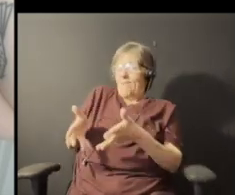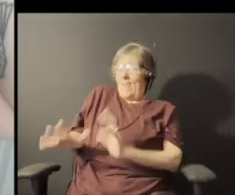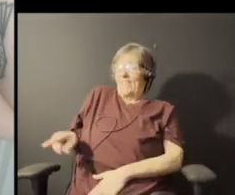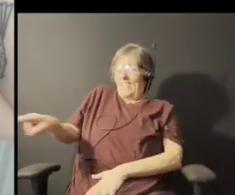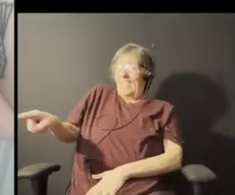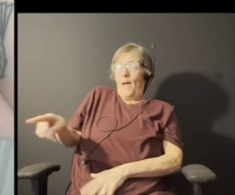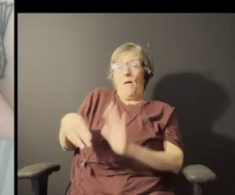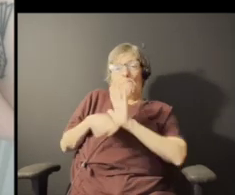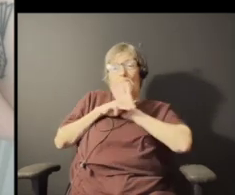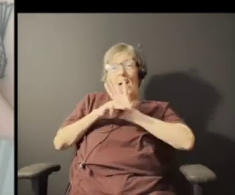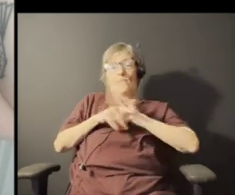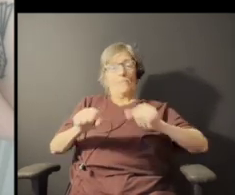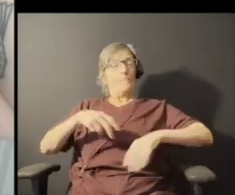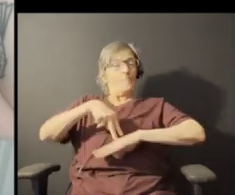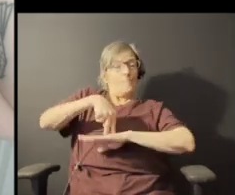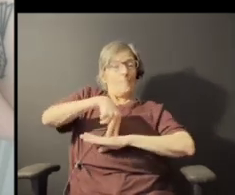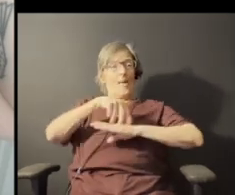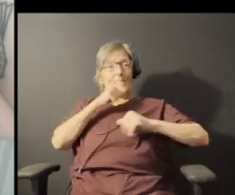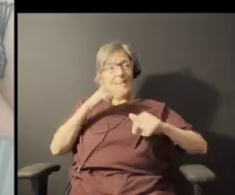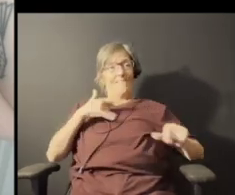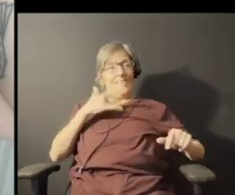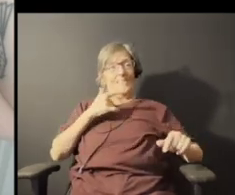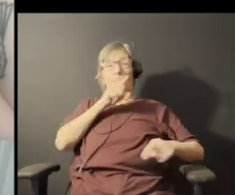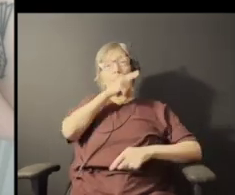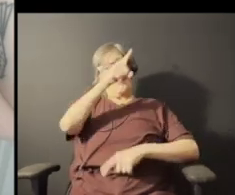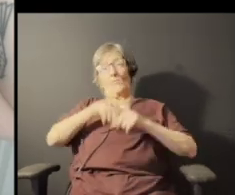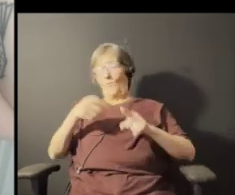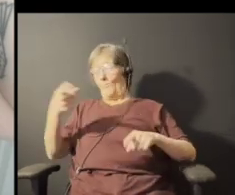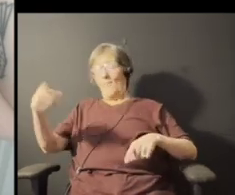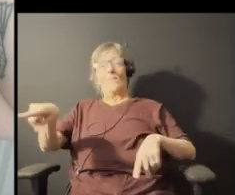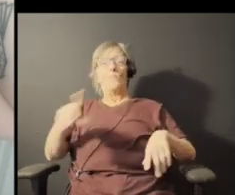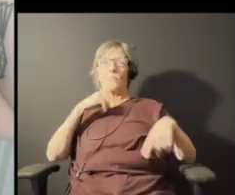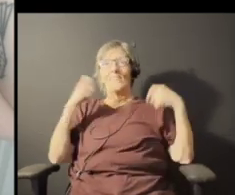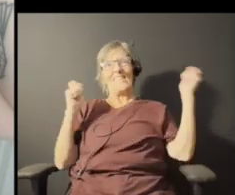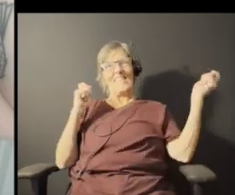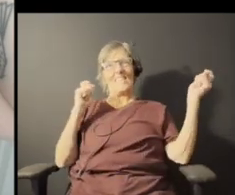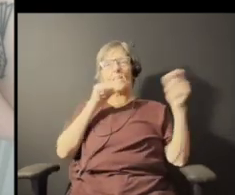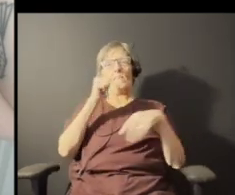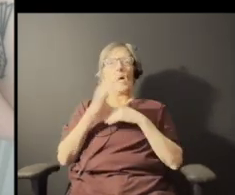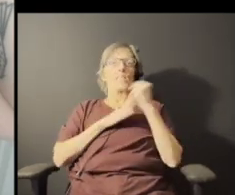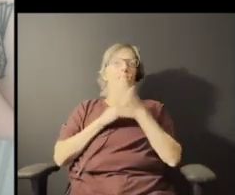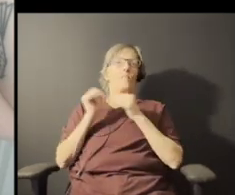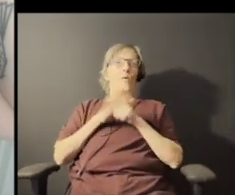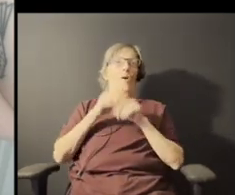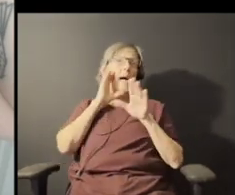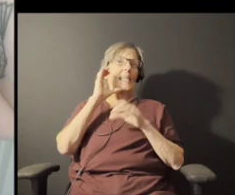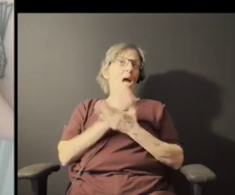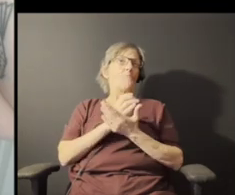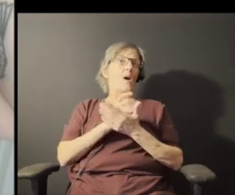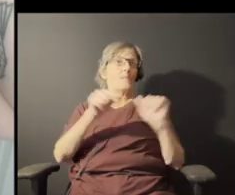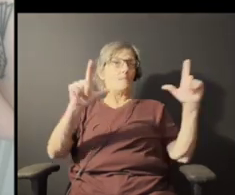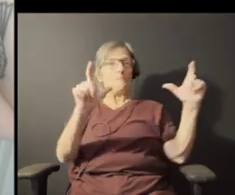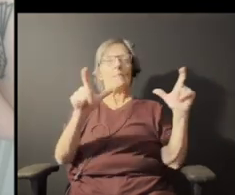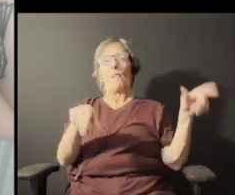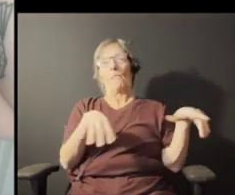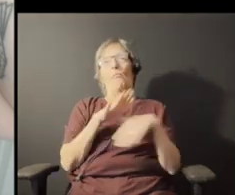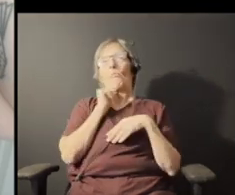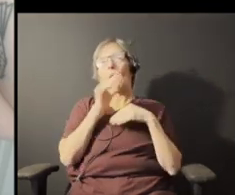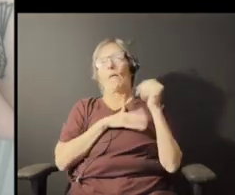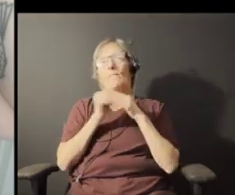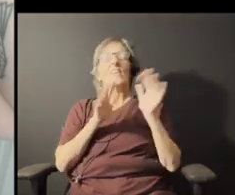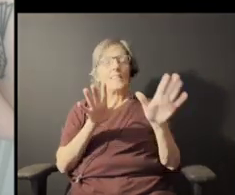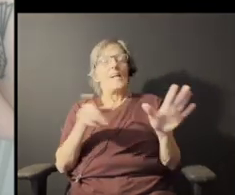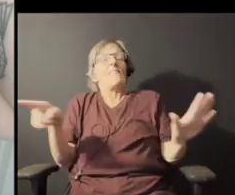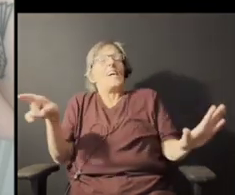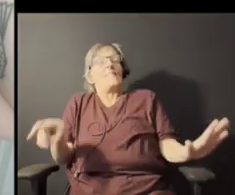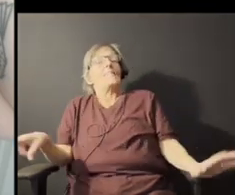let them go with that, because if it doesn't feel authentic to them, they're going to look uncomfortable on camera. So they need to